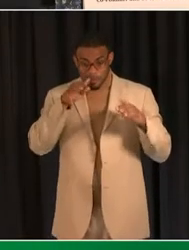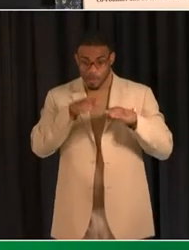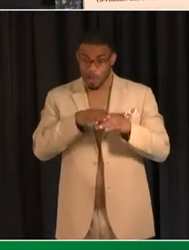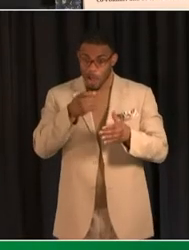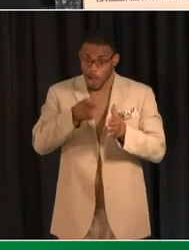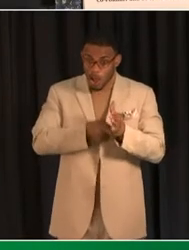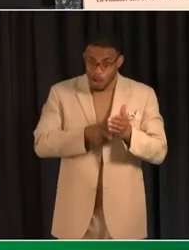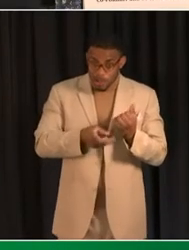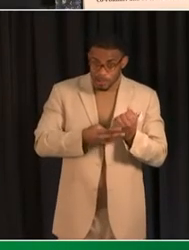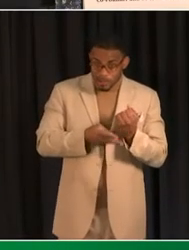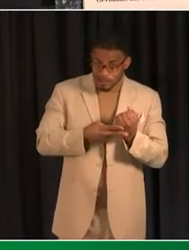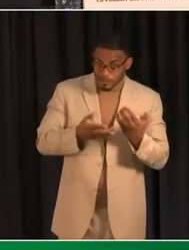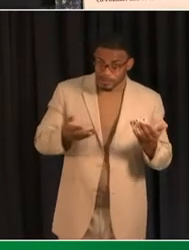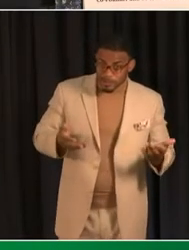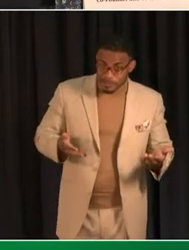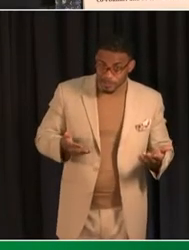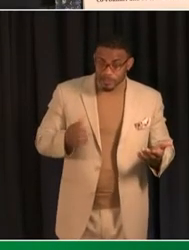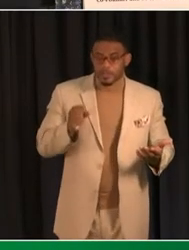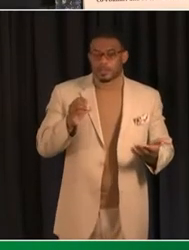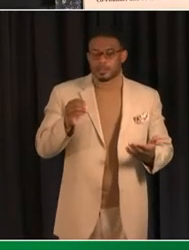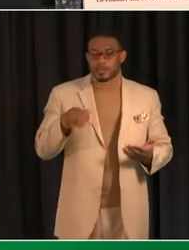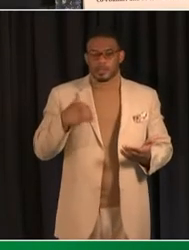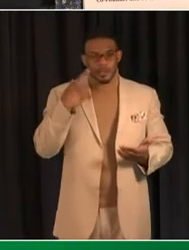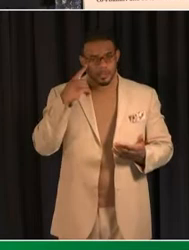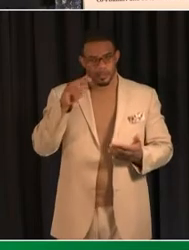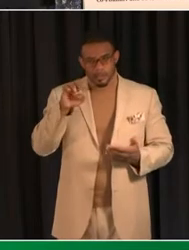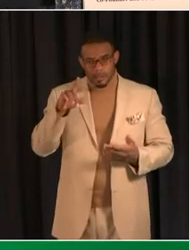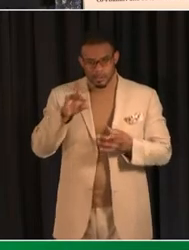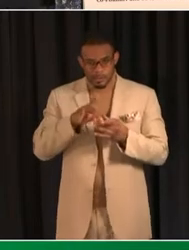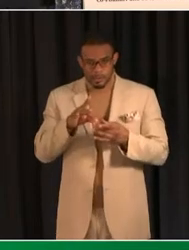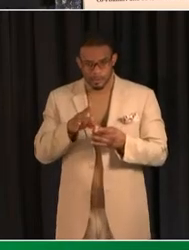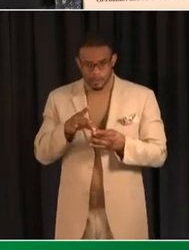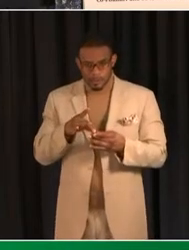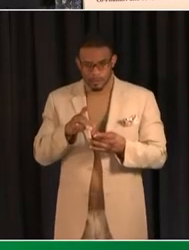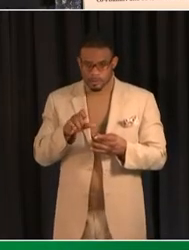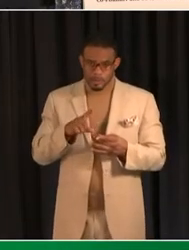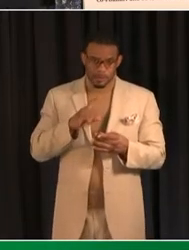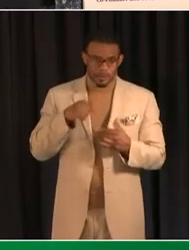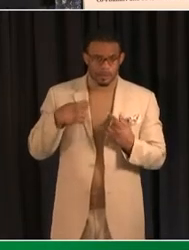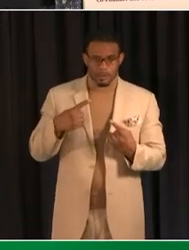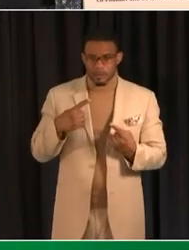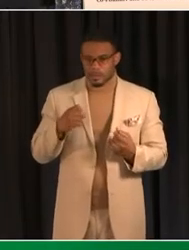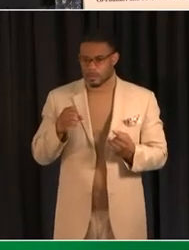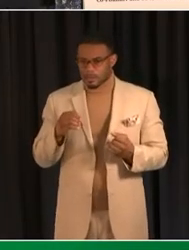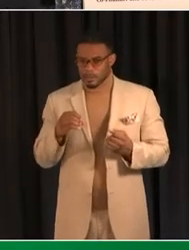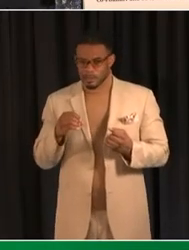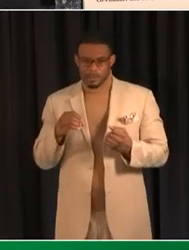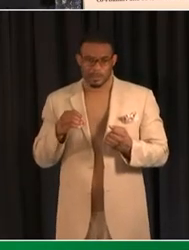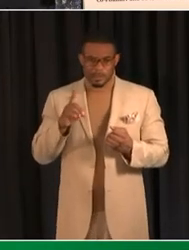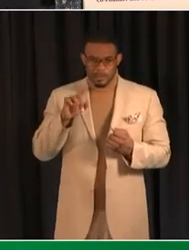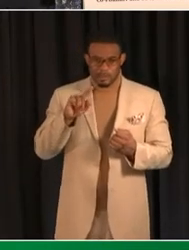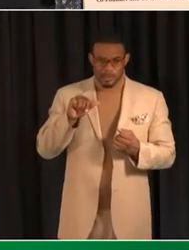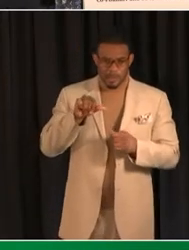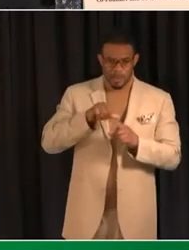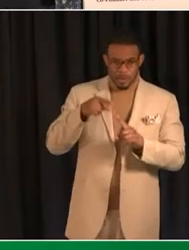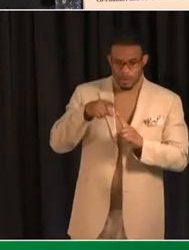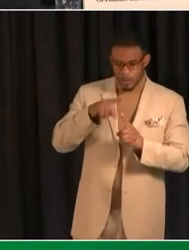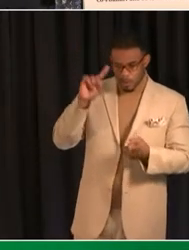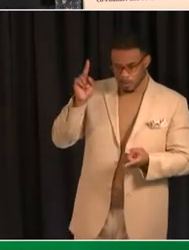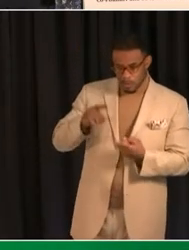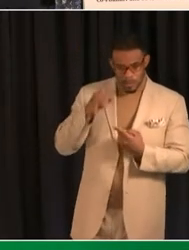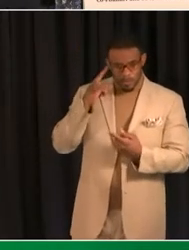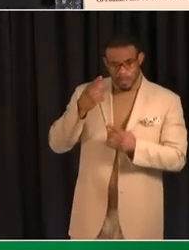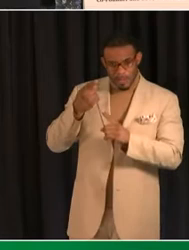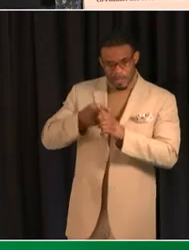today is the focus on cost savings. So I know Neil mentioned that there has been some data around